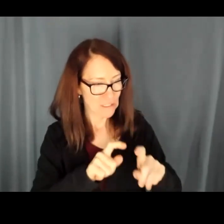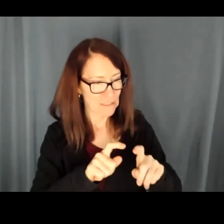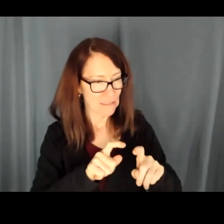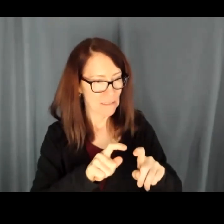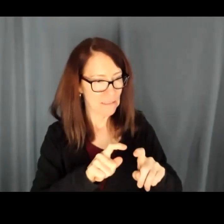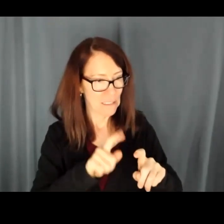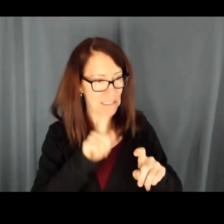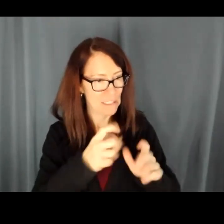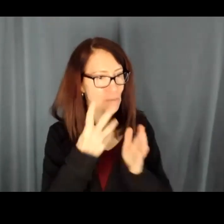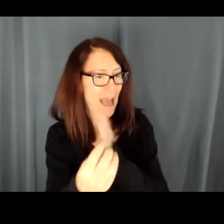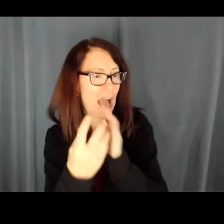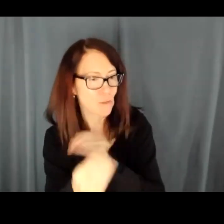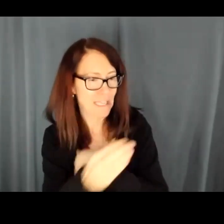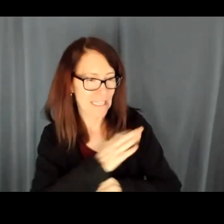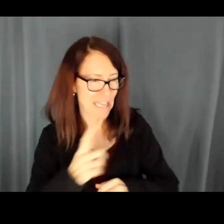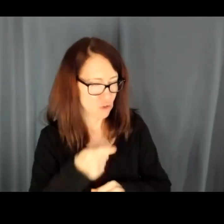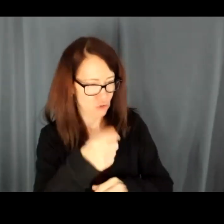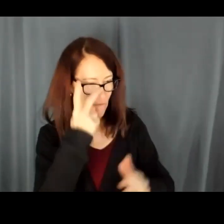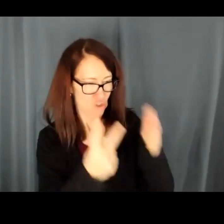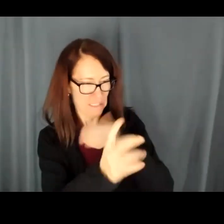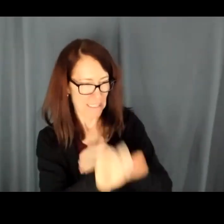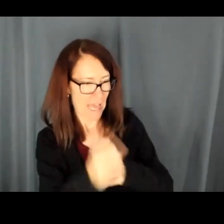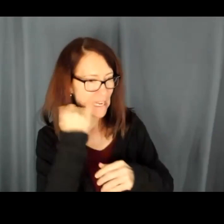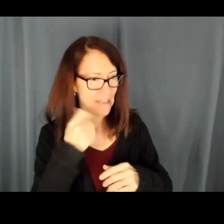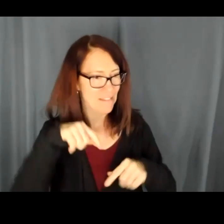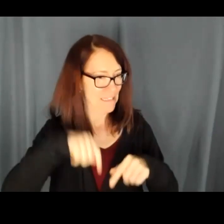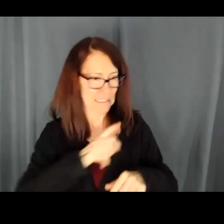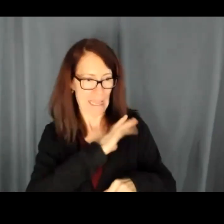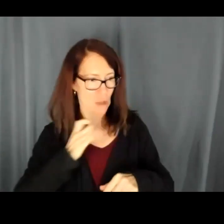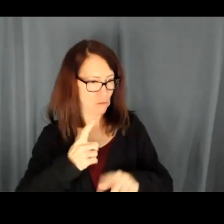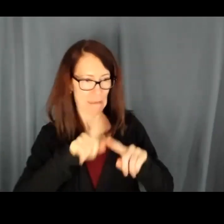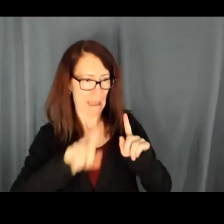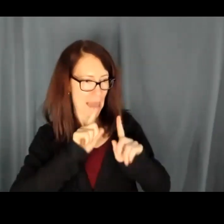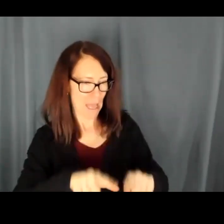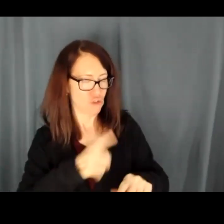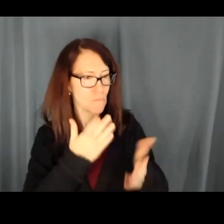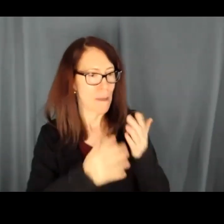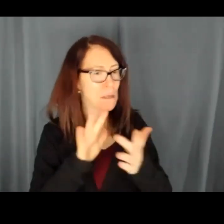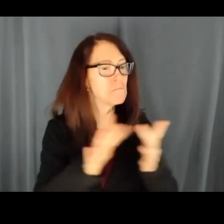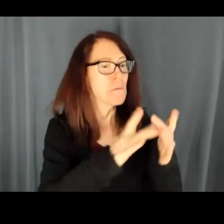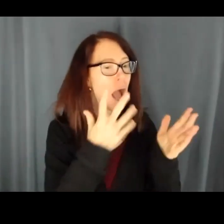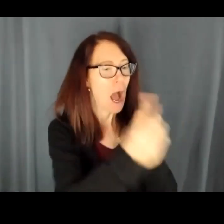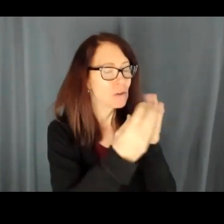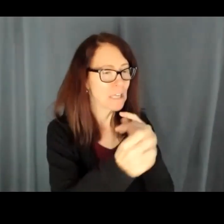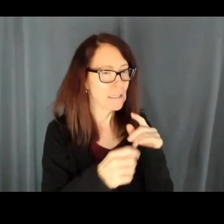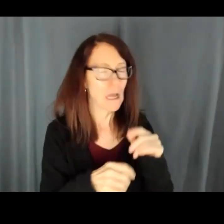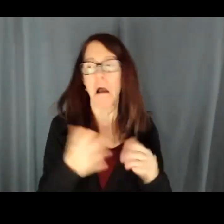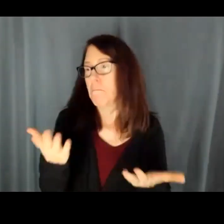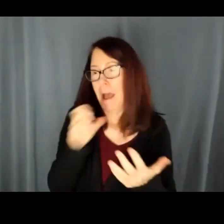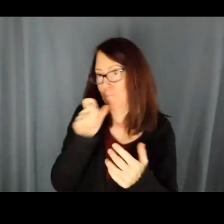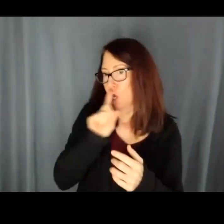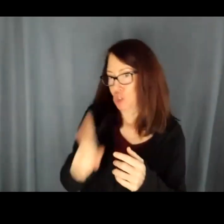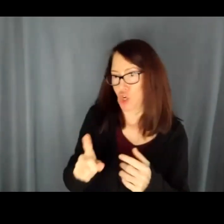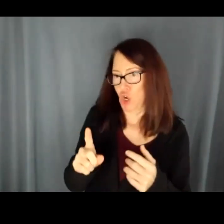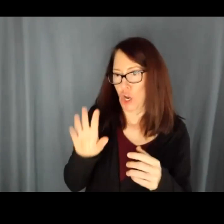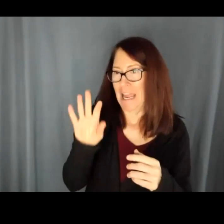beyond the council? Is that the type of thing that you're thinking about? Unsure, probably unlikely, but I just wanted to plan for that in the event